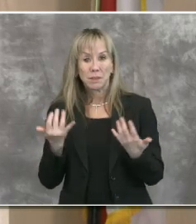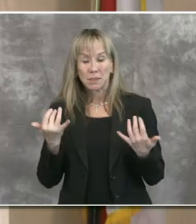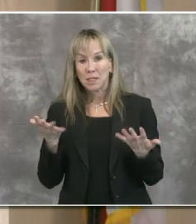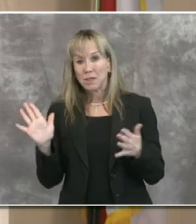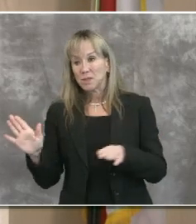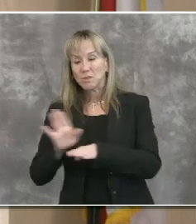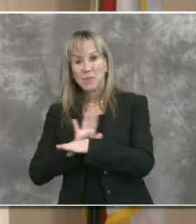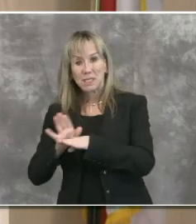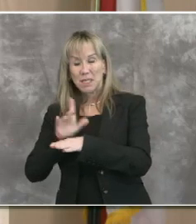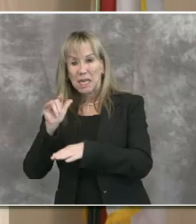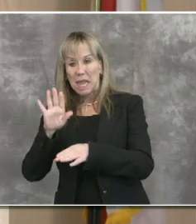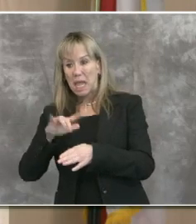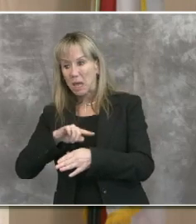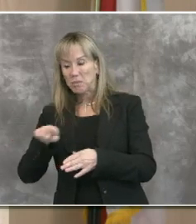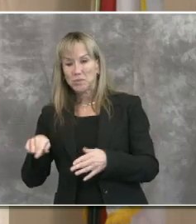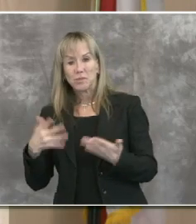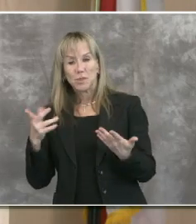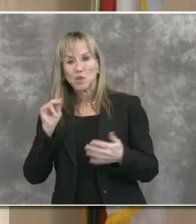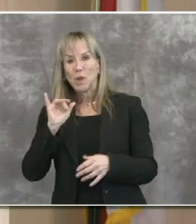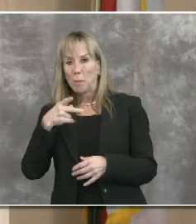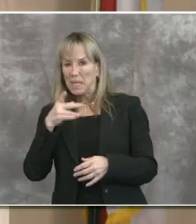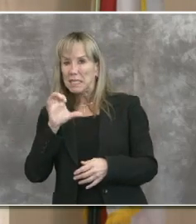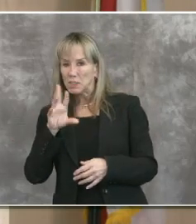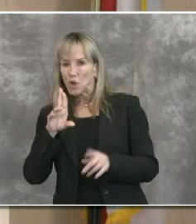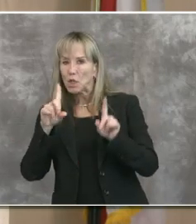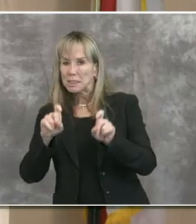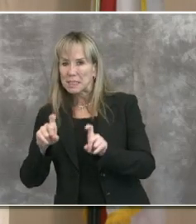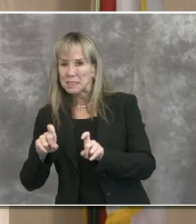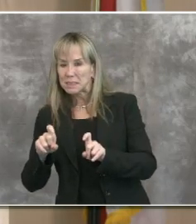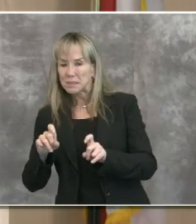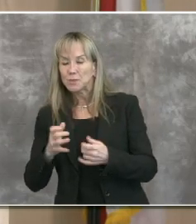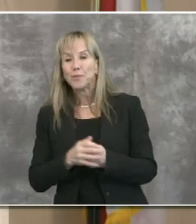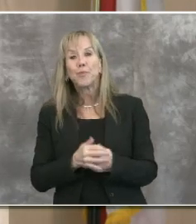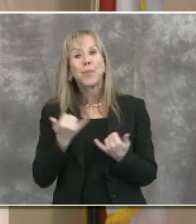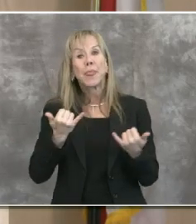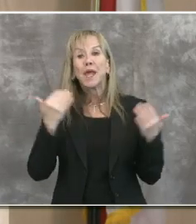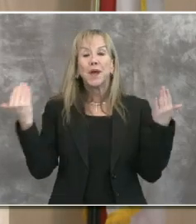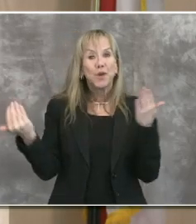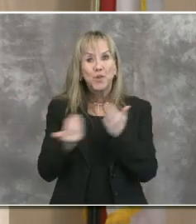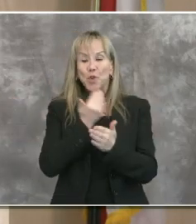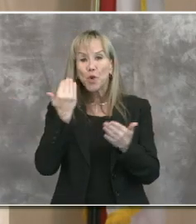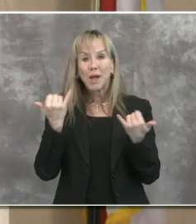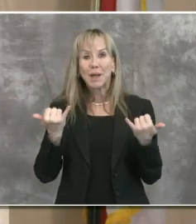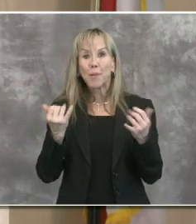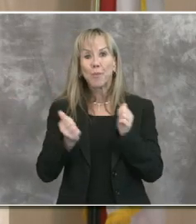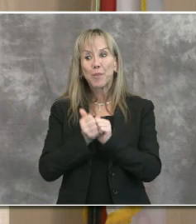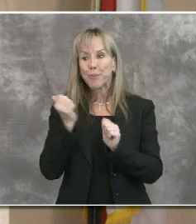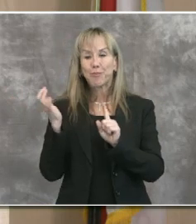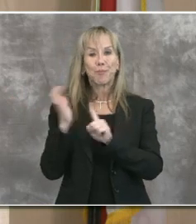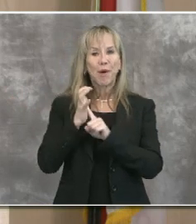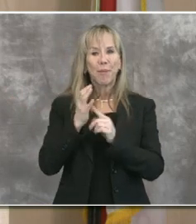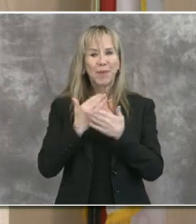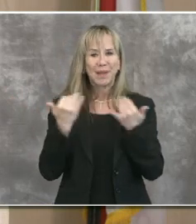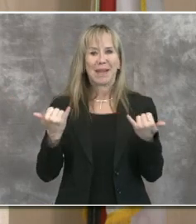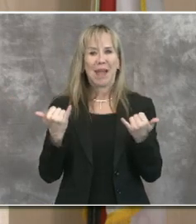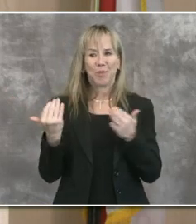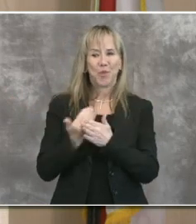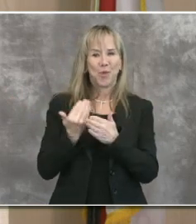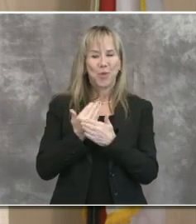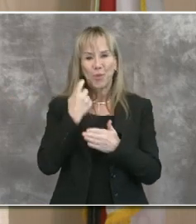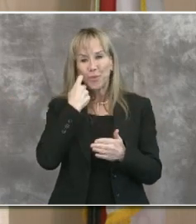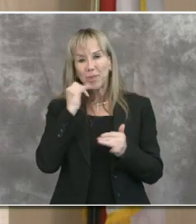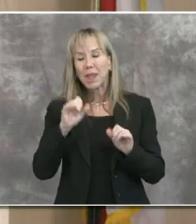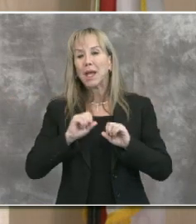commercial laboratories are also doing PCR testing. The newest and hottest thing now, in addition to that,